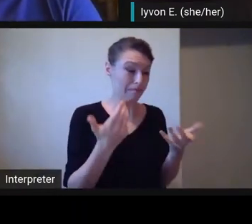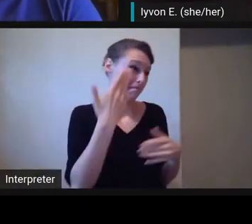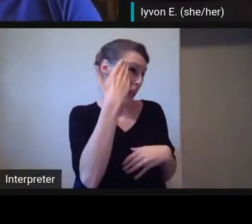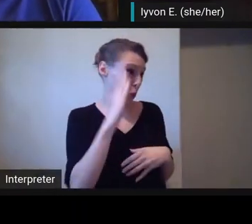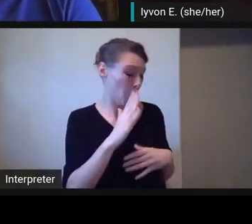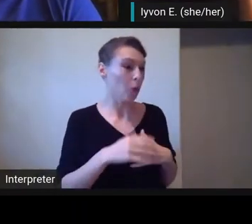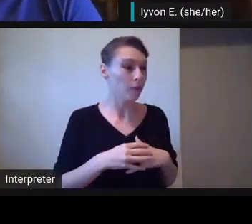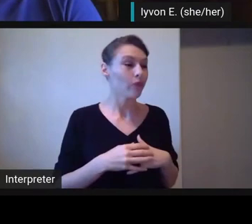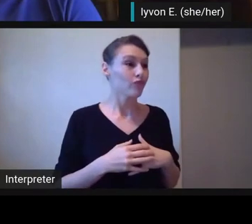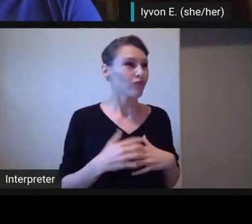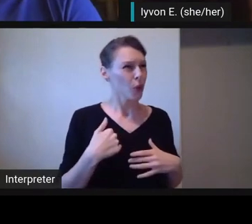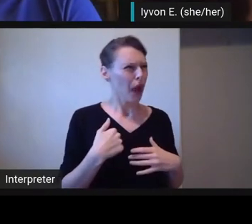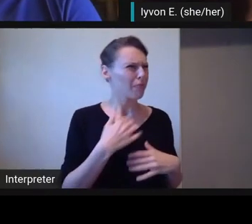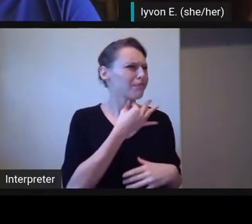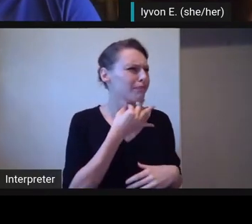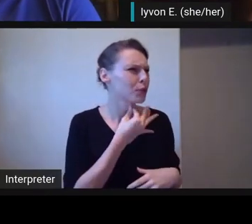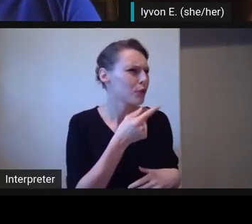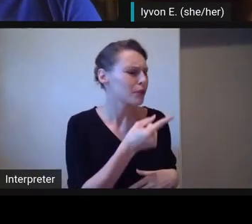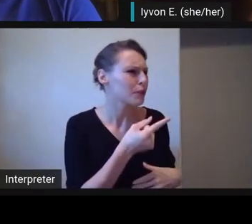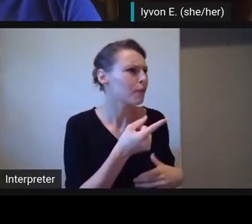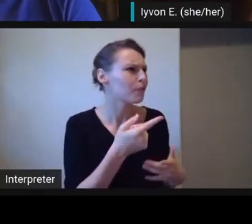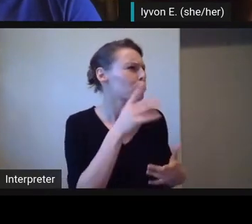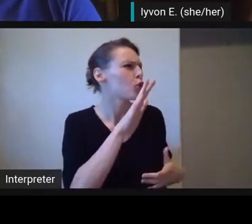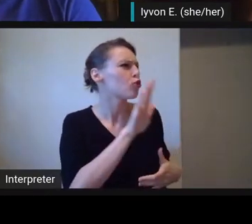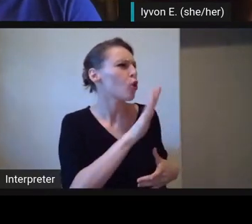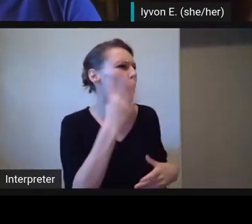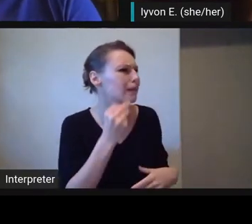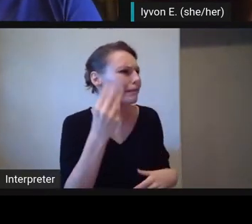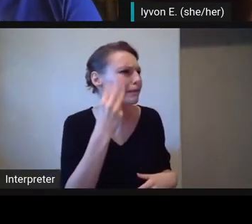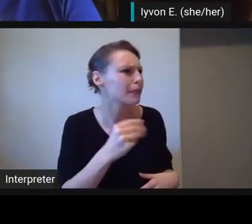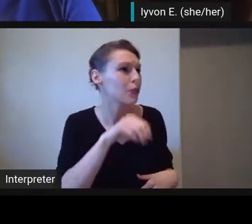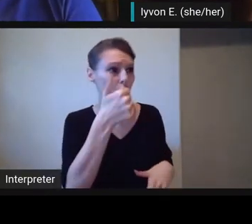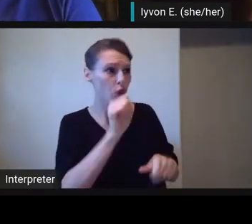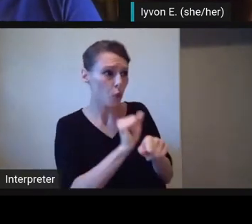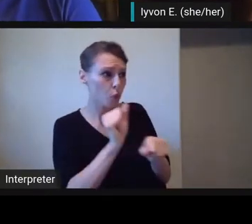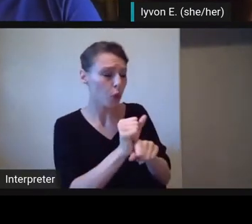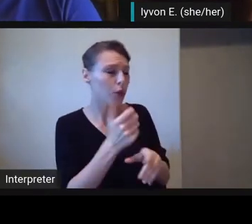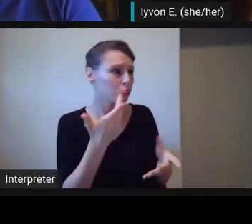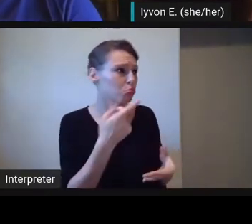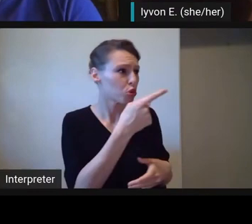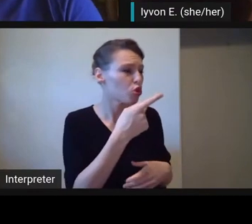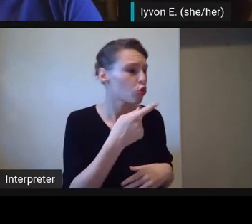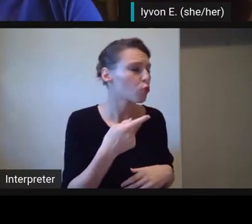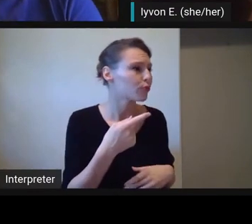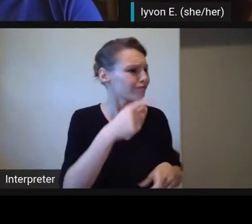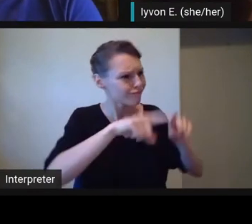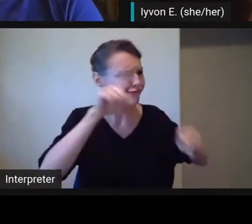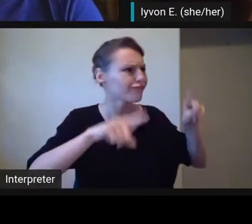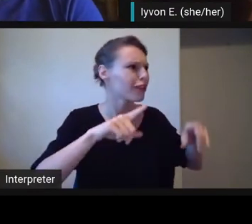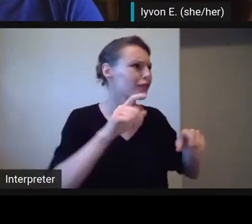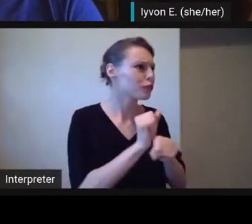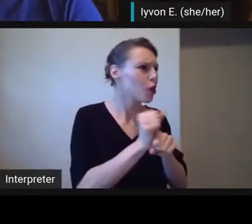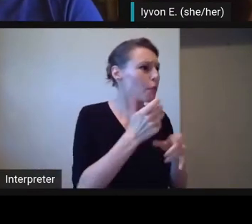And so I'm wondering, like, what were some of those other experiences that you had in various jobs, theater